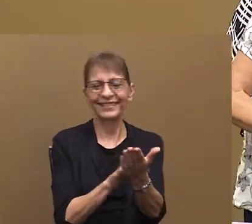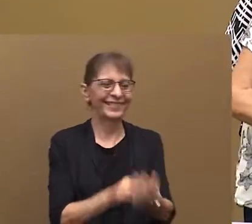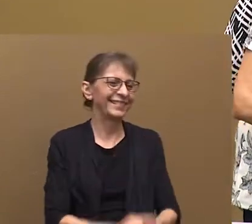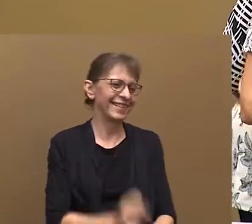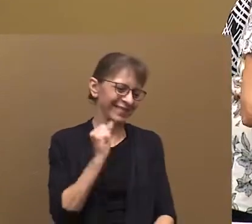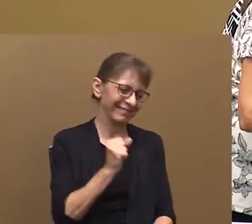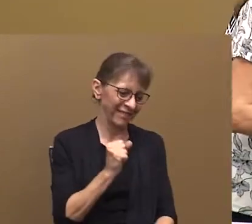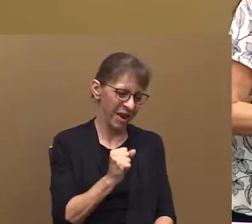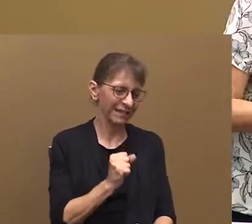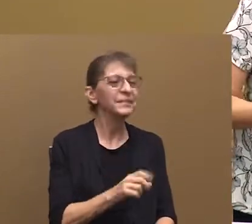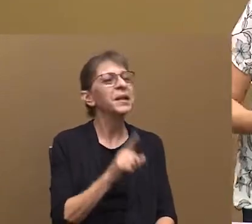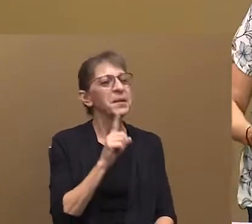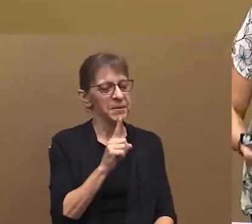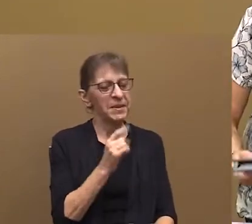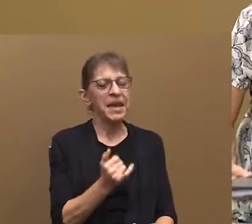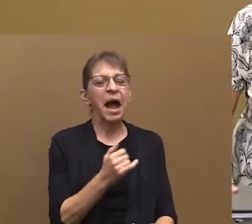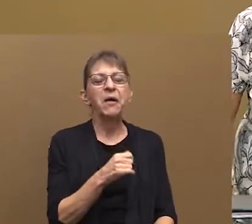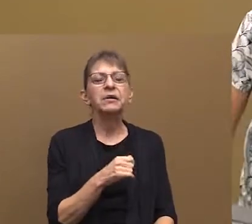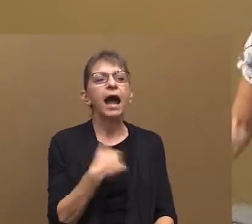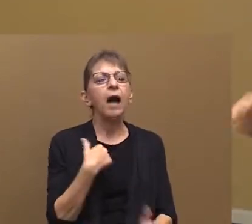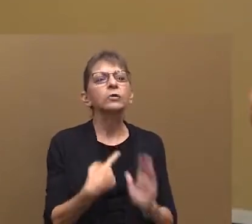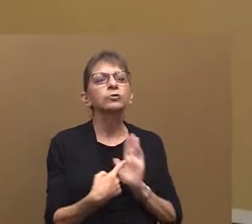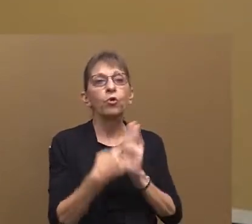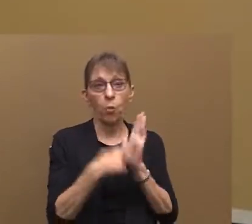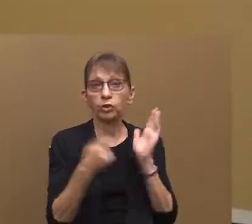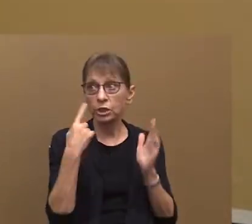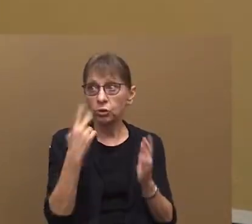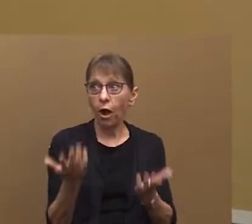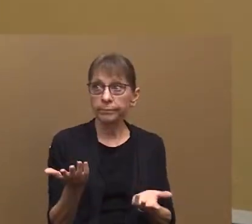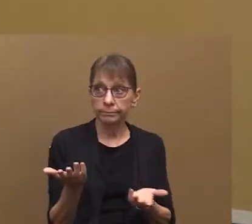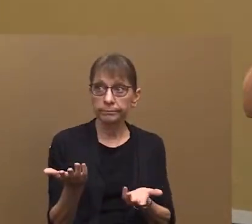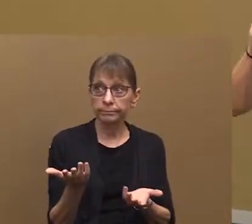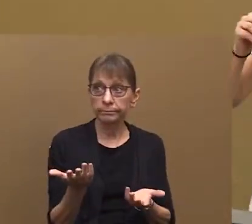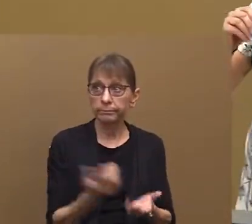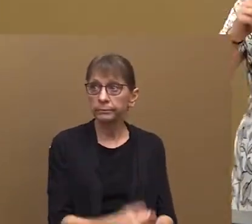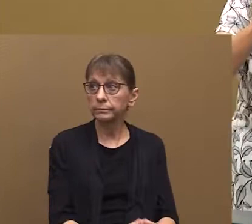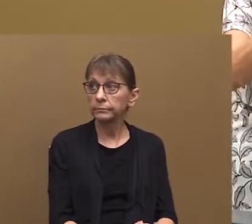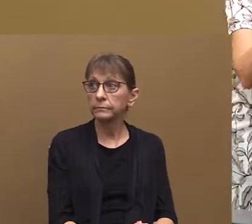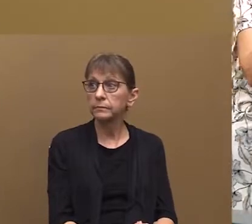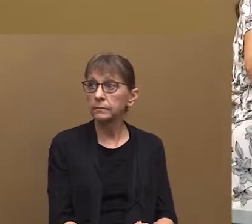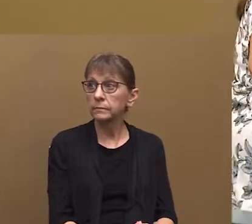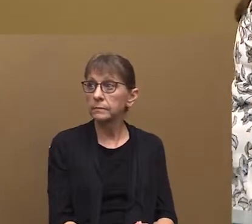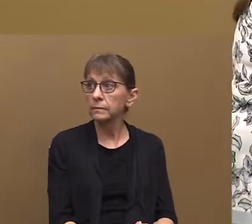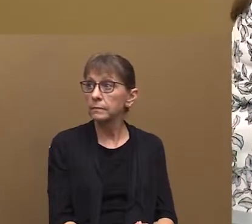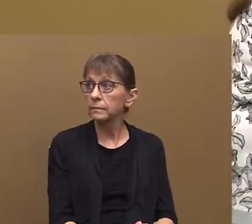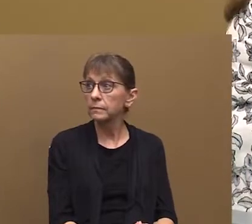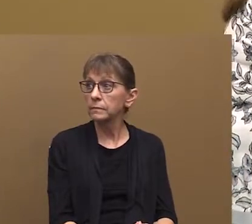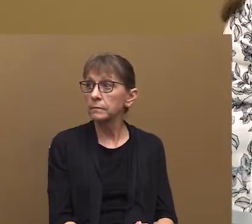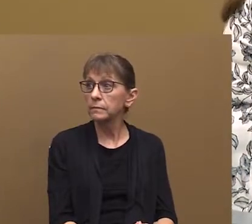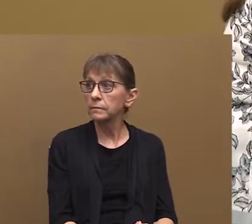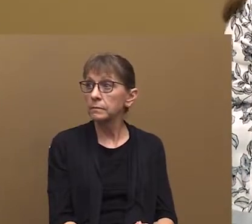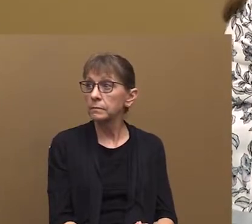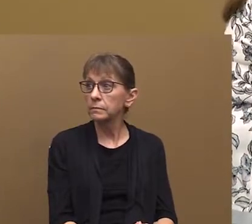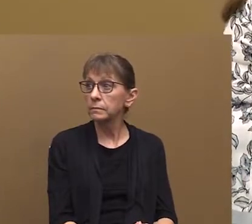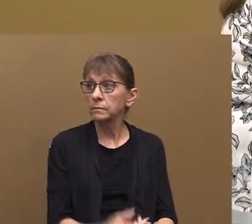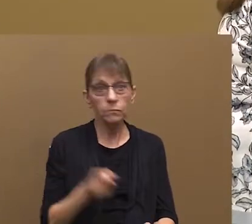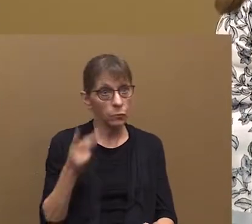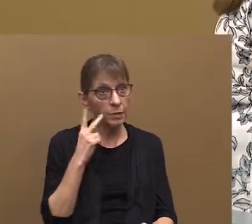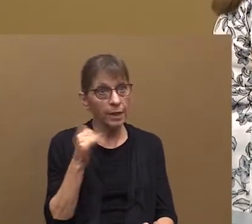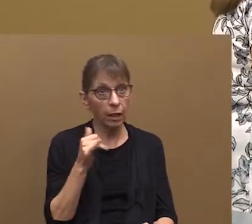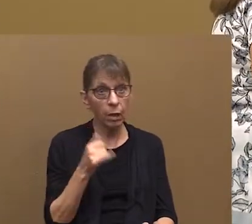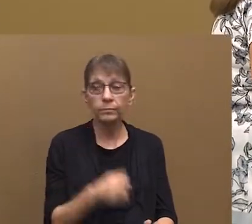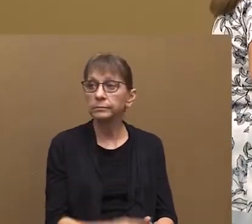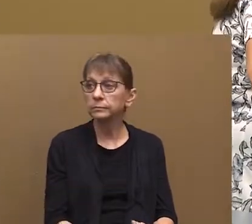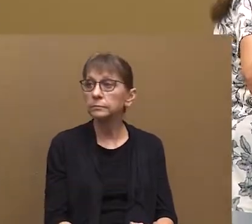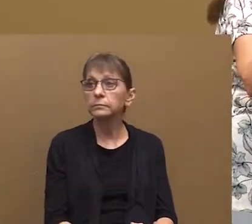Ah, all right. Okay. Okay, now I'm going to show you what she saw. Do you see yellow? Do you